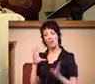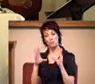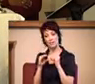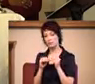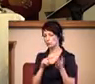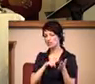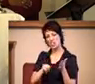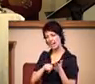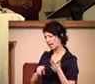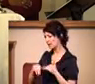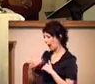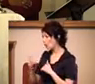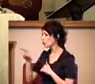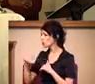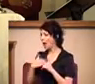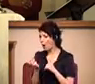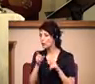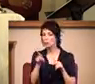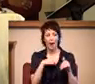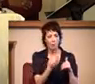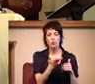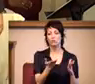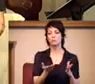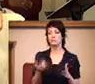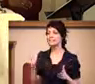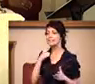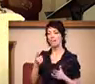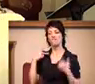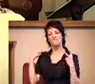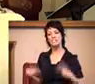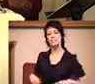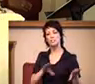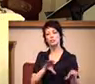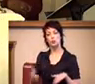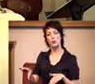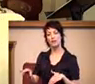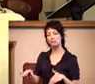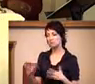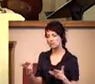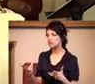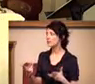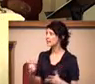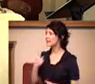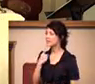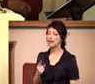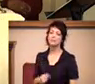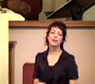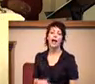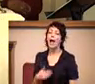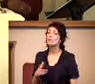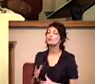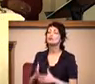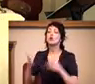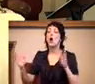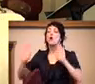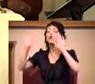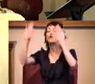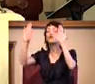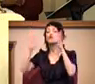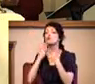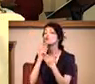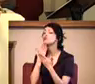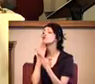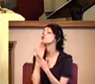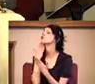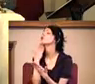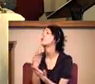how, you know, how he was physically doing. But then he said, I am so grateful. And